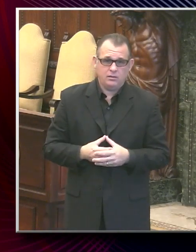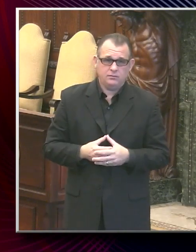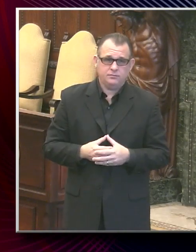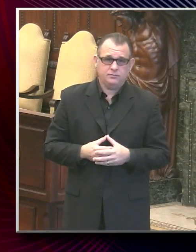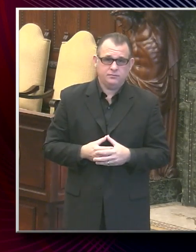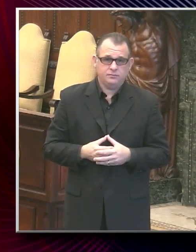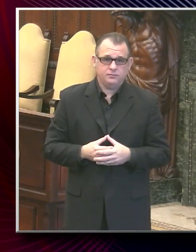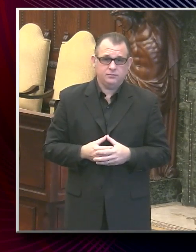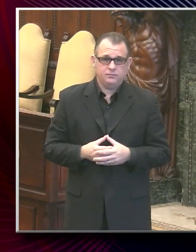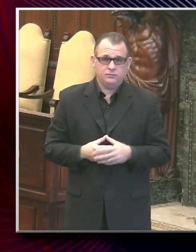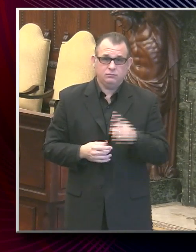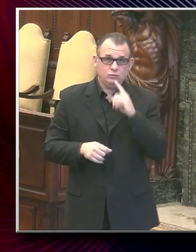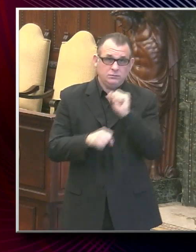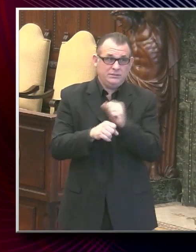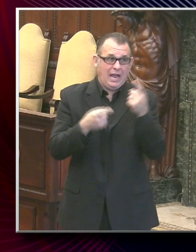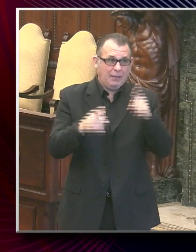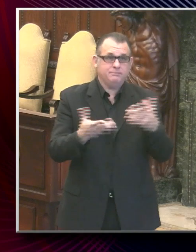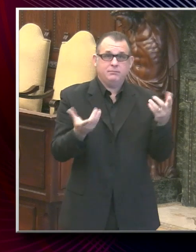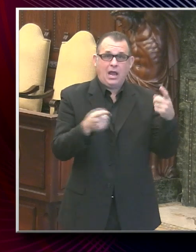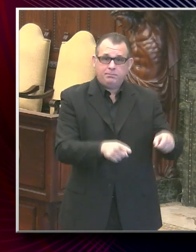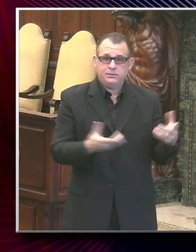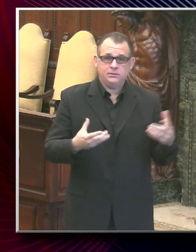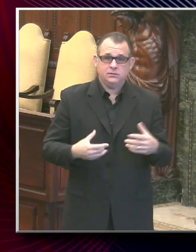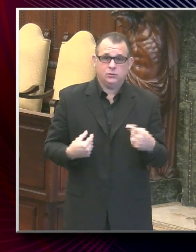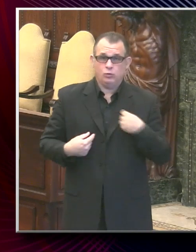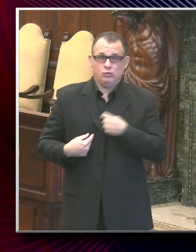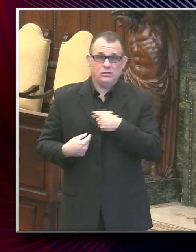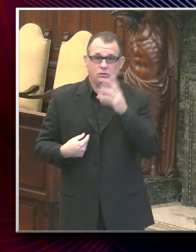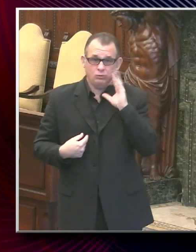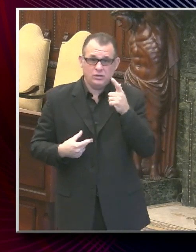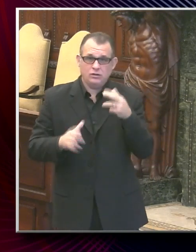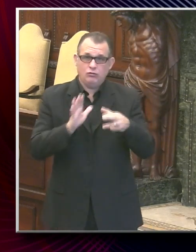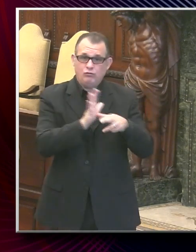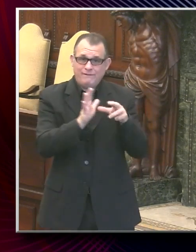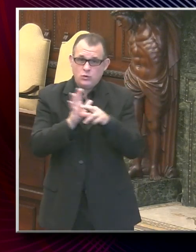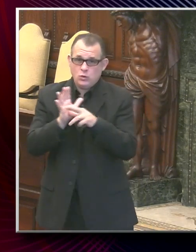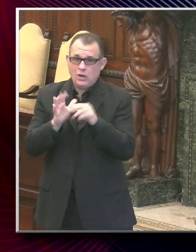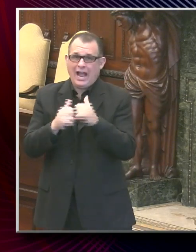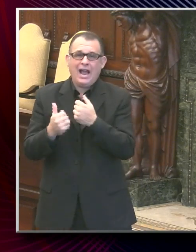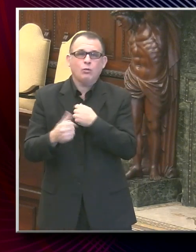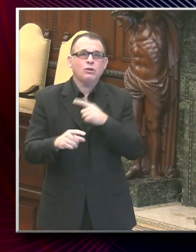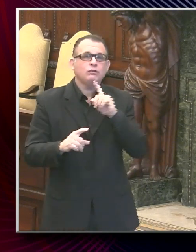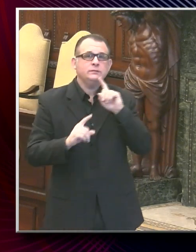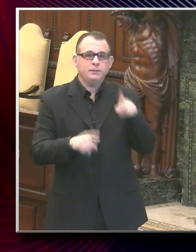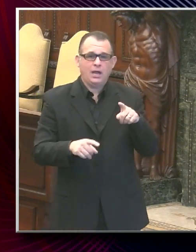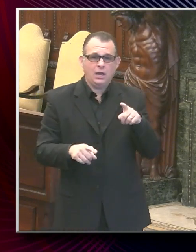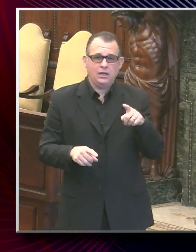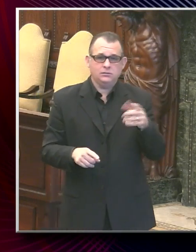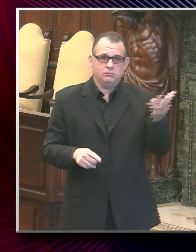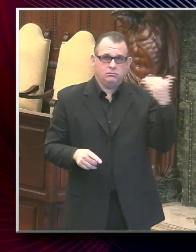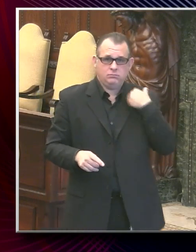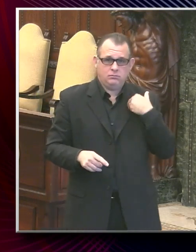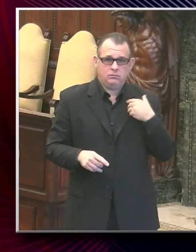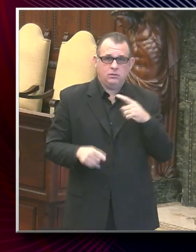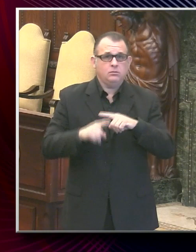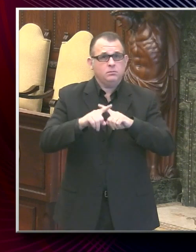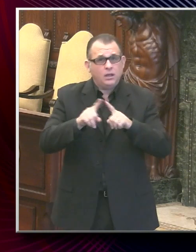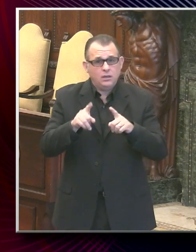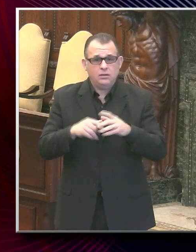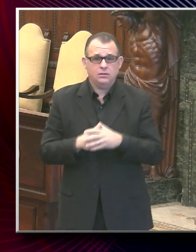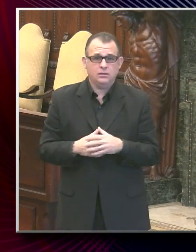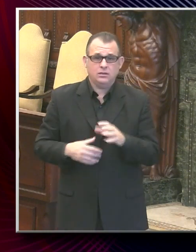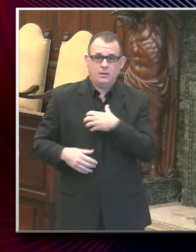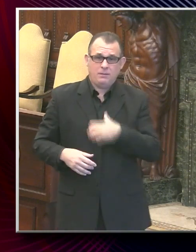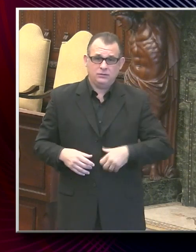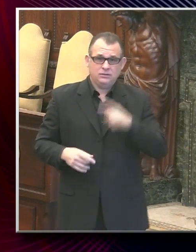It is what it is, and we will review how we reacted. But the one thing I want to say, and correct what was